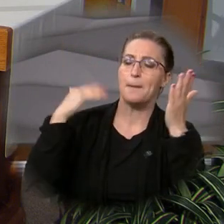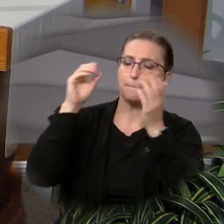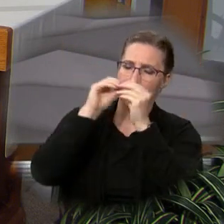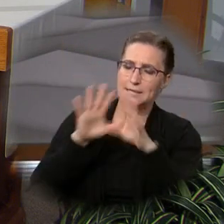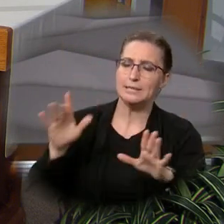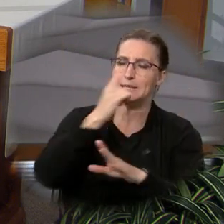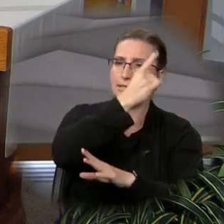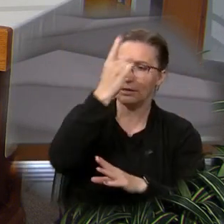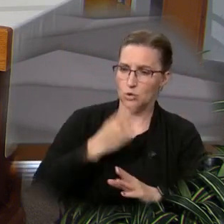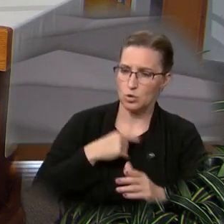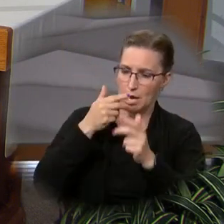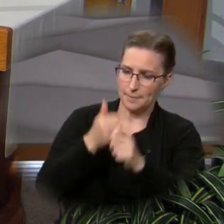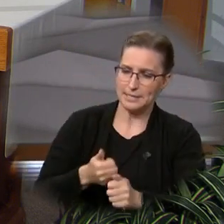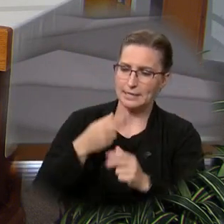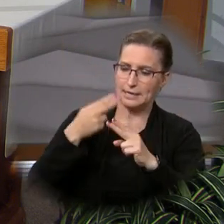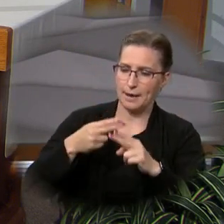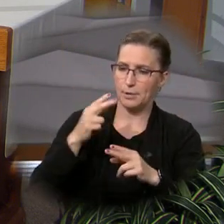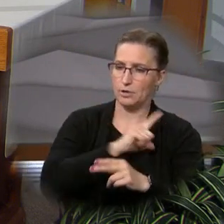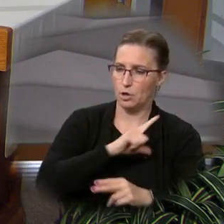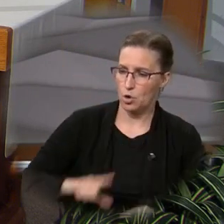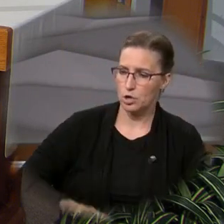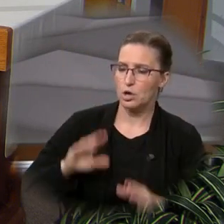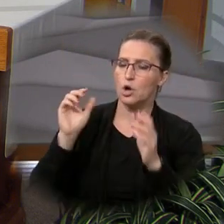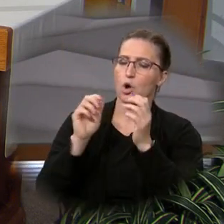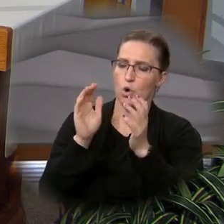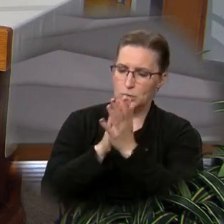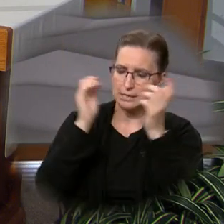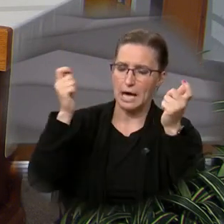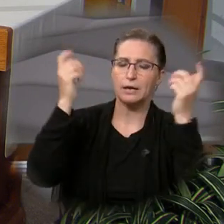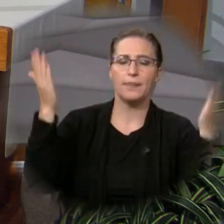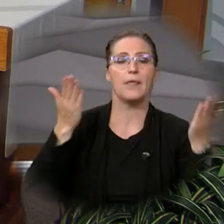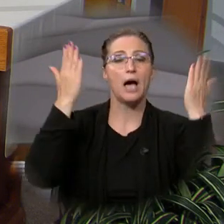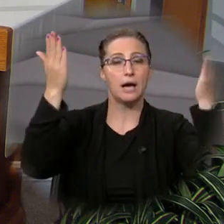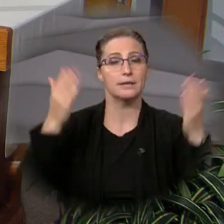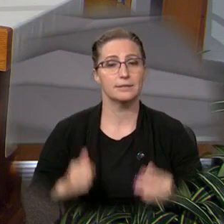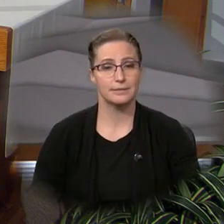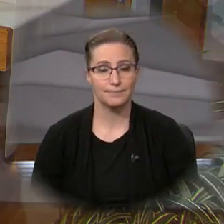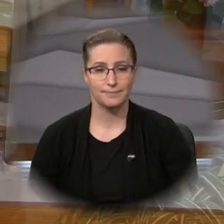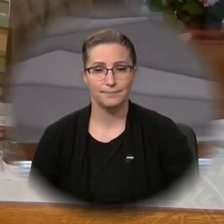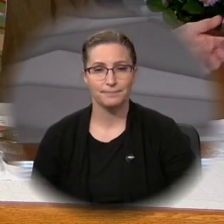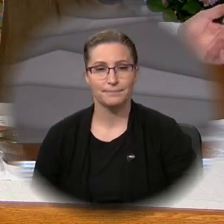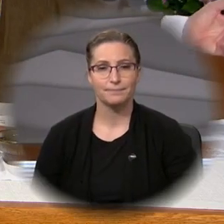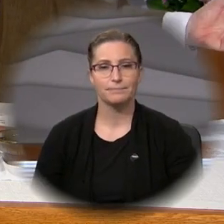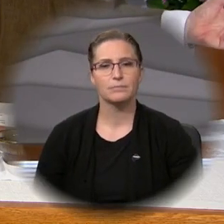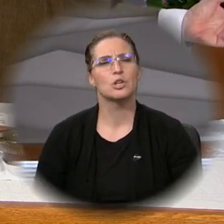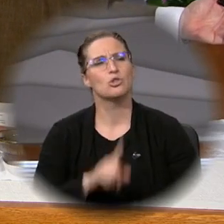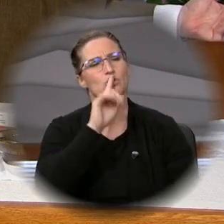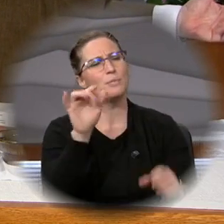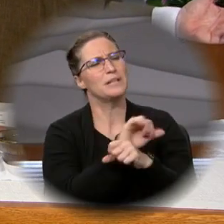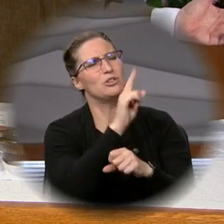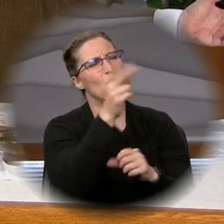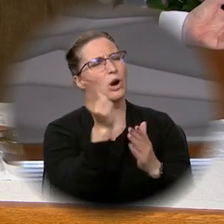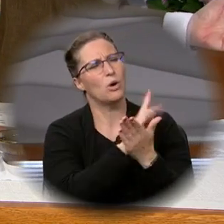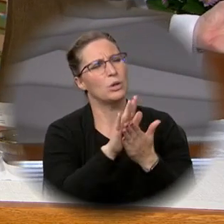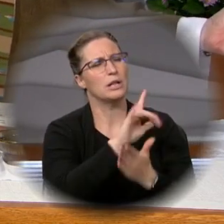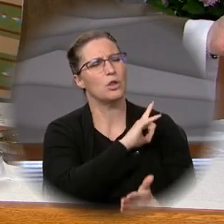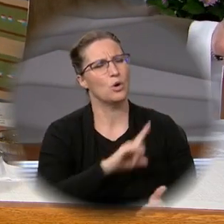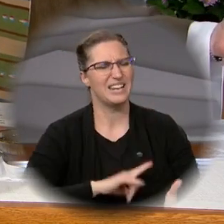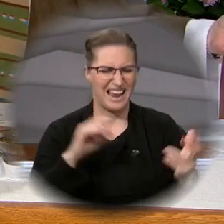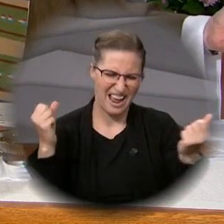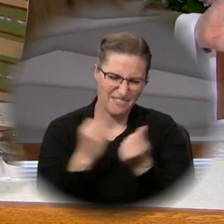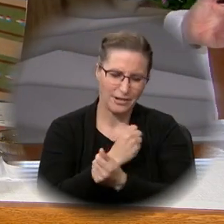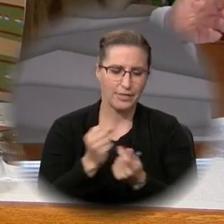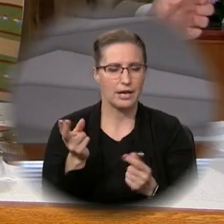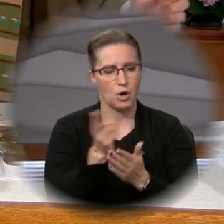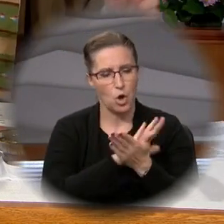highest. Blessed is he who comes in the name of the Lord. Hosanna in the highest. You are indeed holy, O Lord, the fount